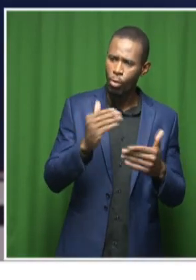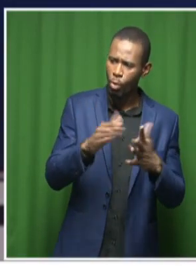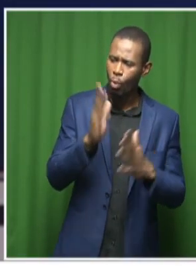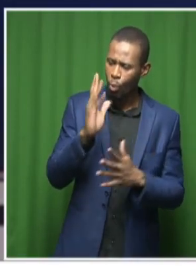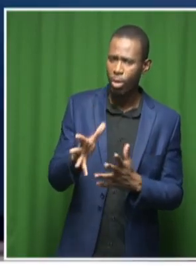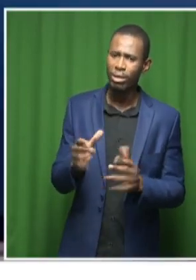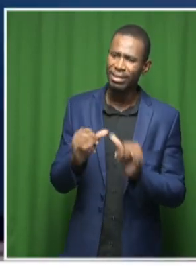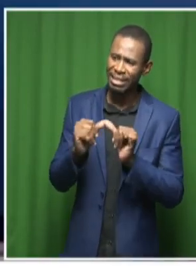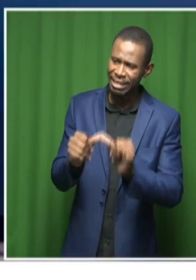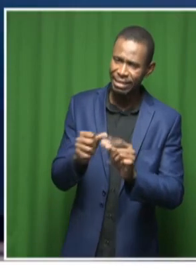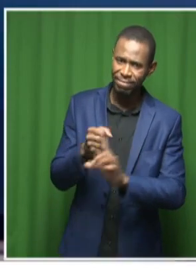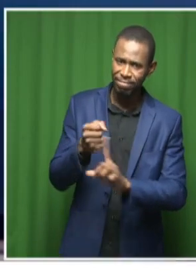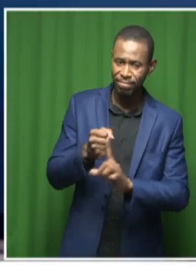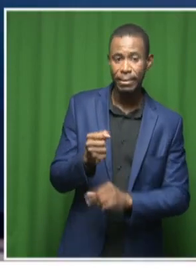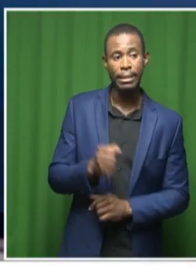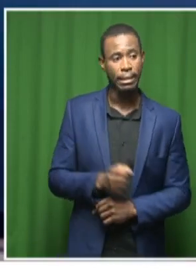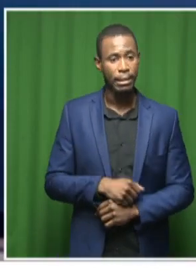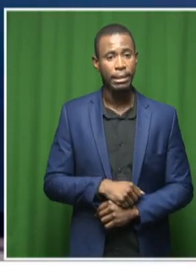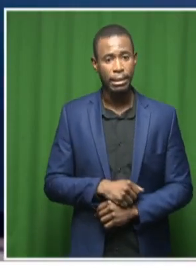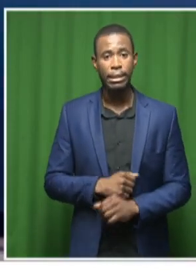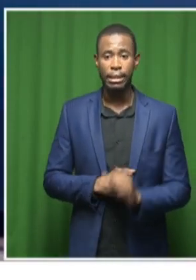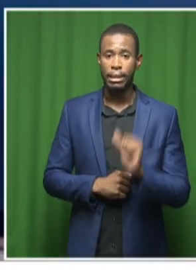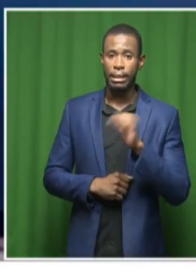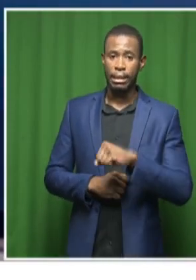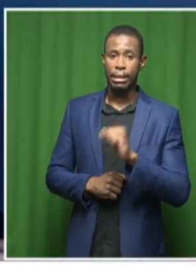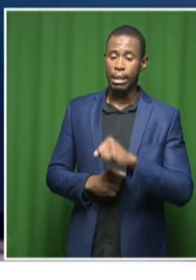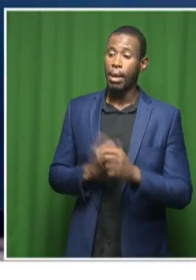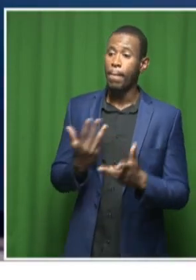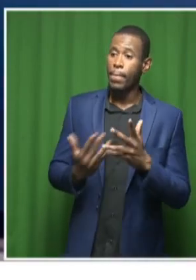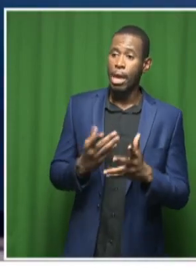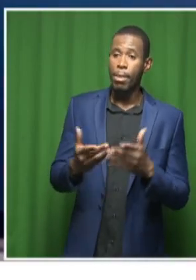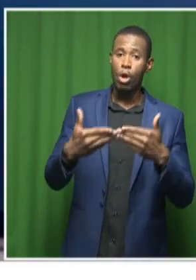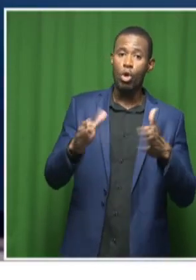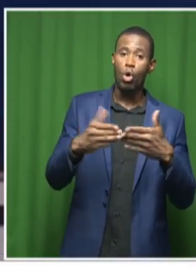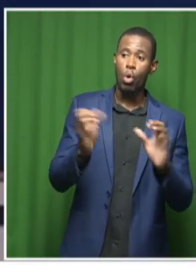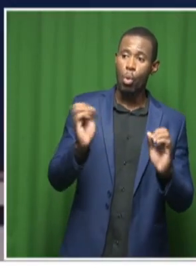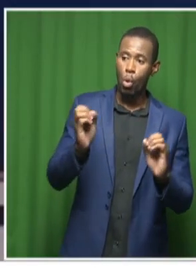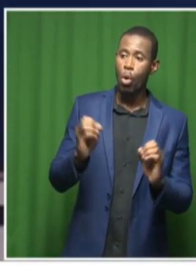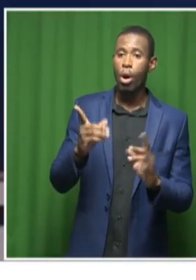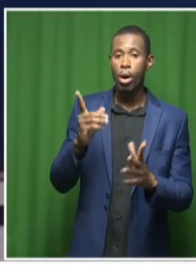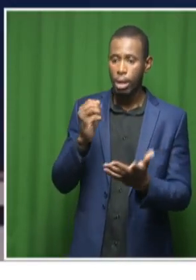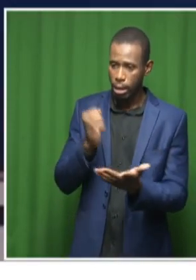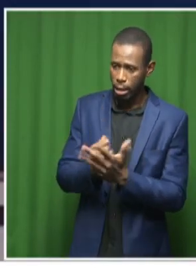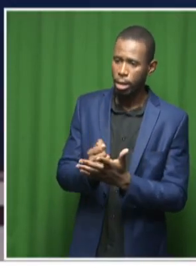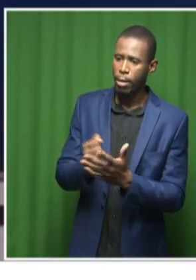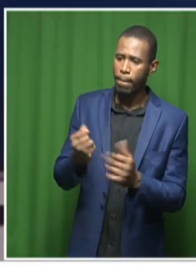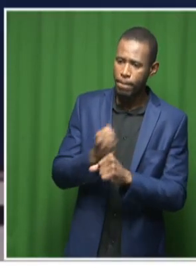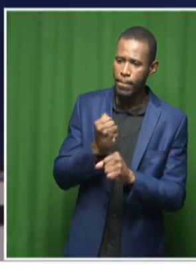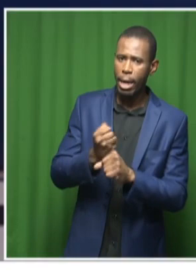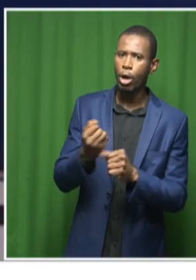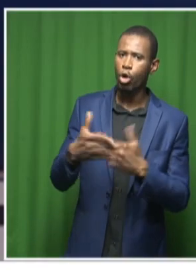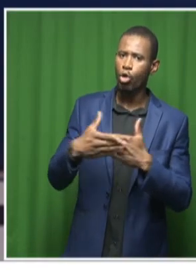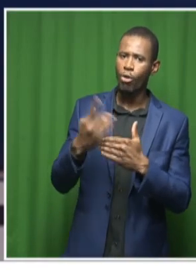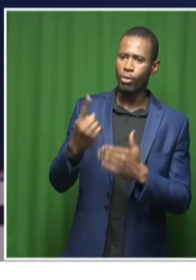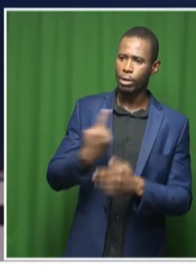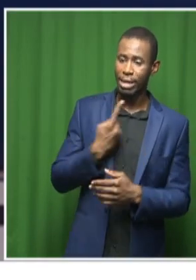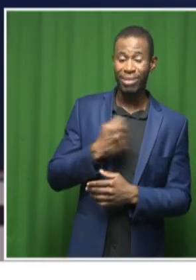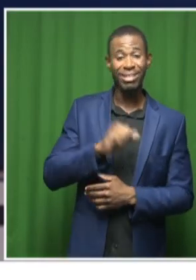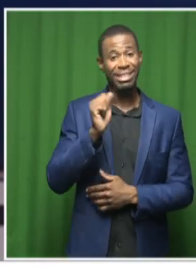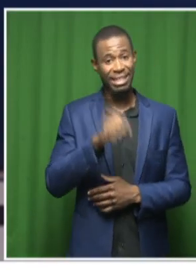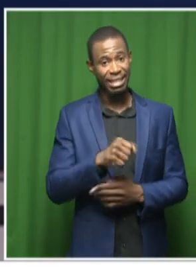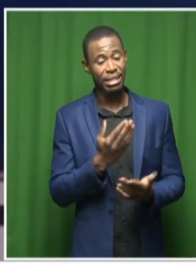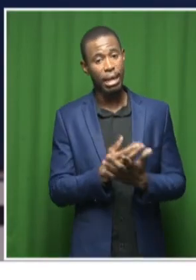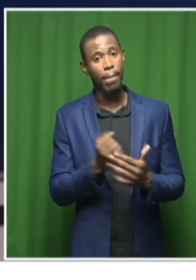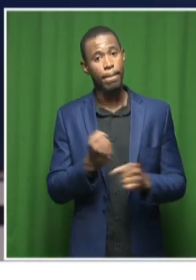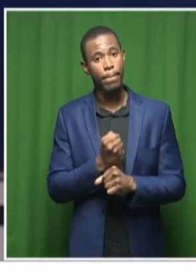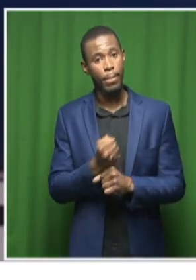Yeah. Even if, even if there's no door, just create one. Create, absolutely. Yeah. Absolutely. And I think also now